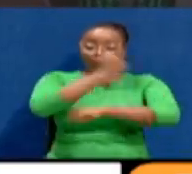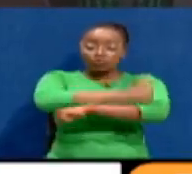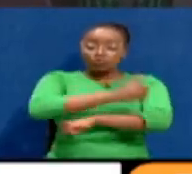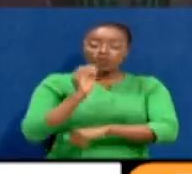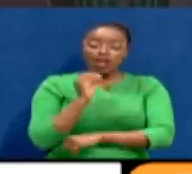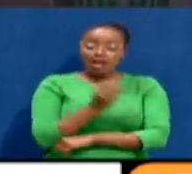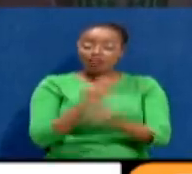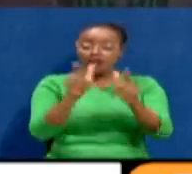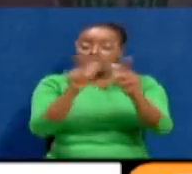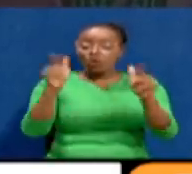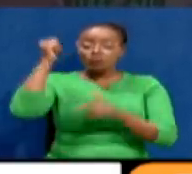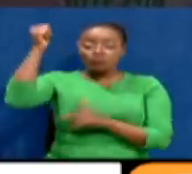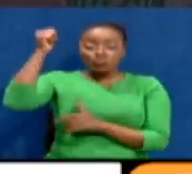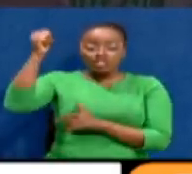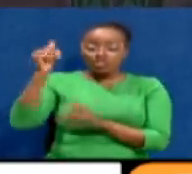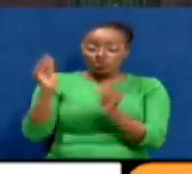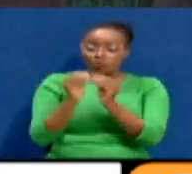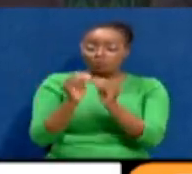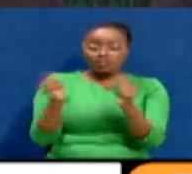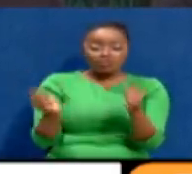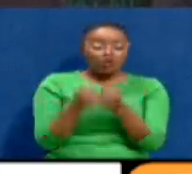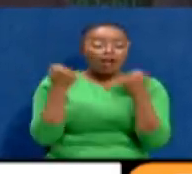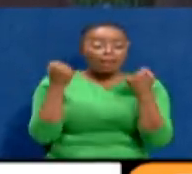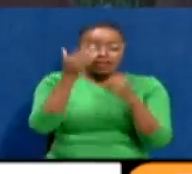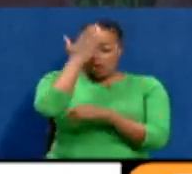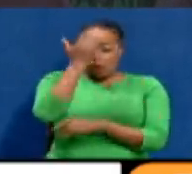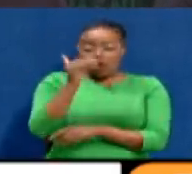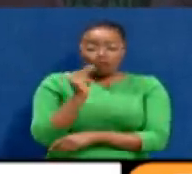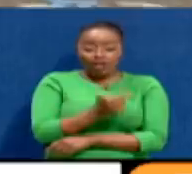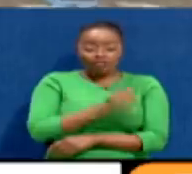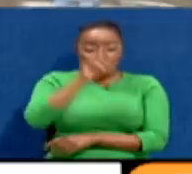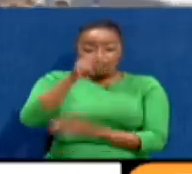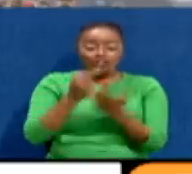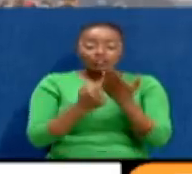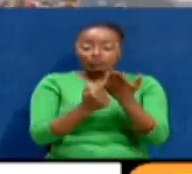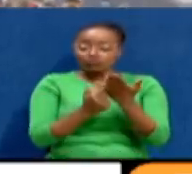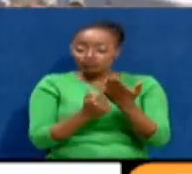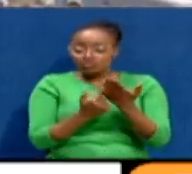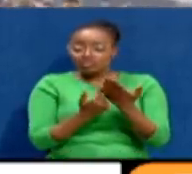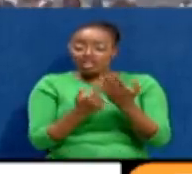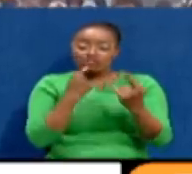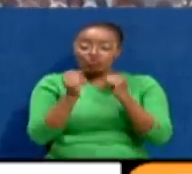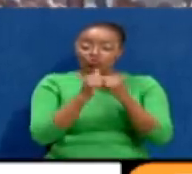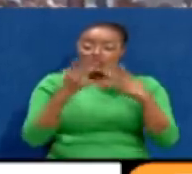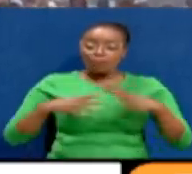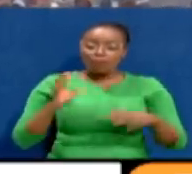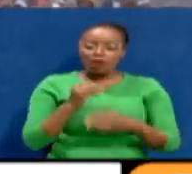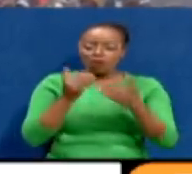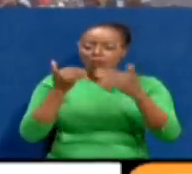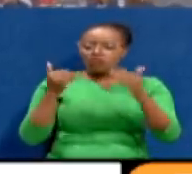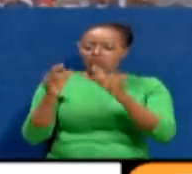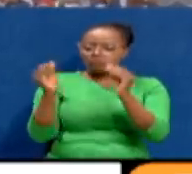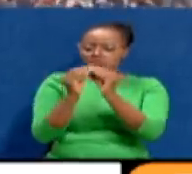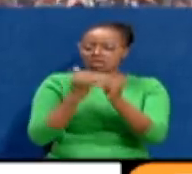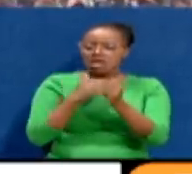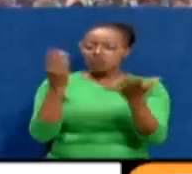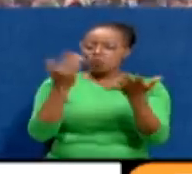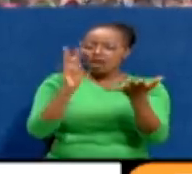schools, allow political engagements to take place, because we have to talk to our people. For example, I had a meeting in